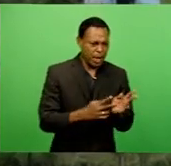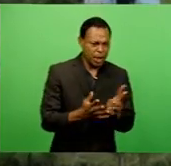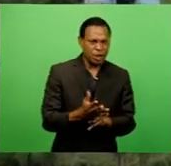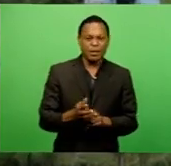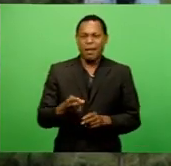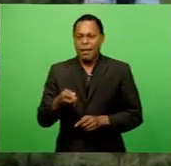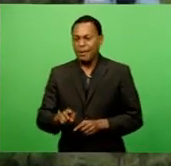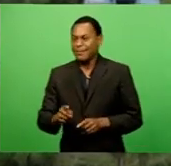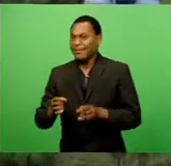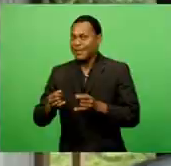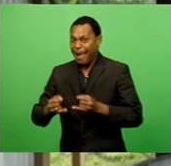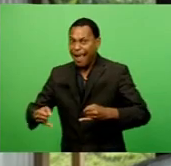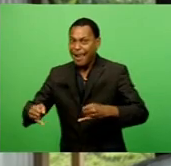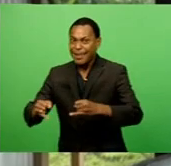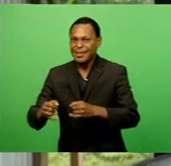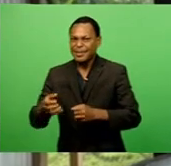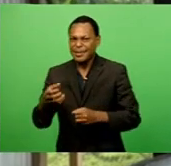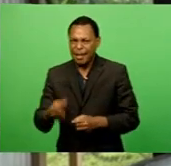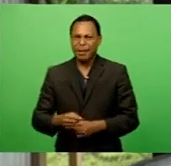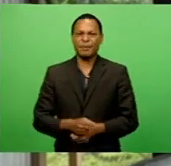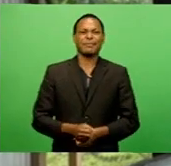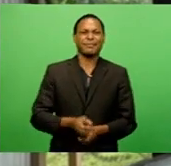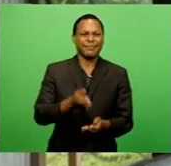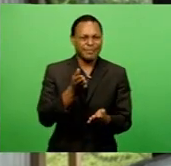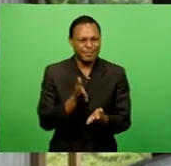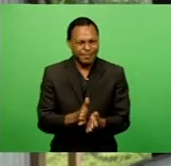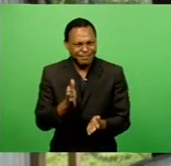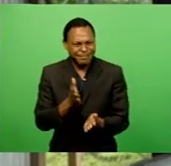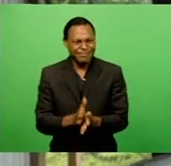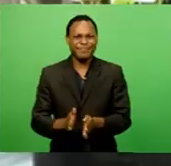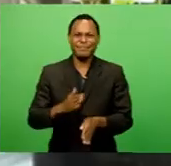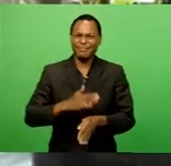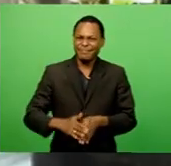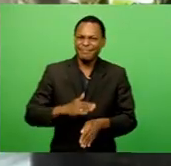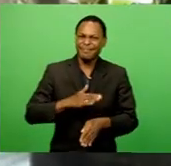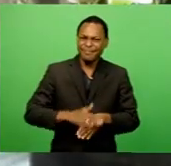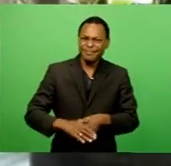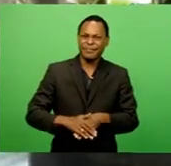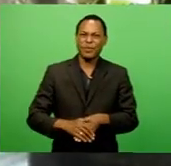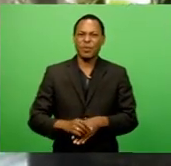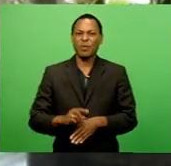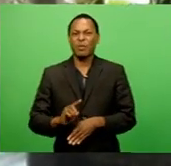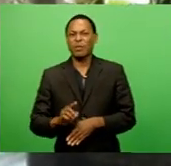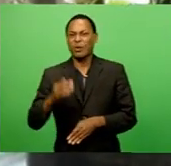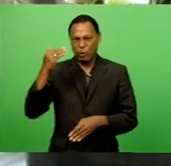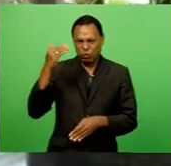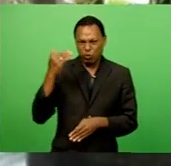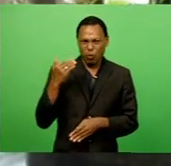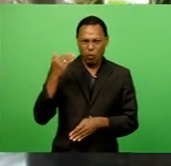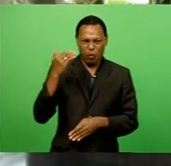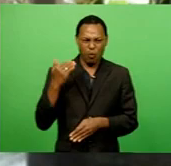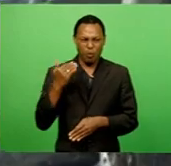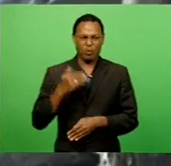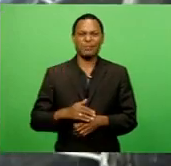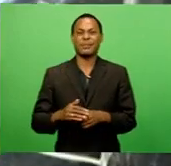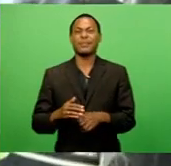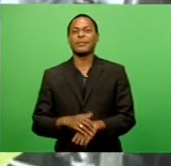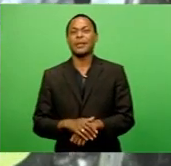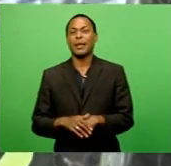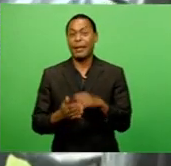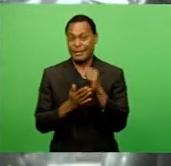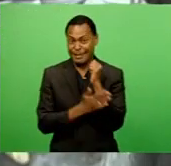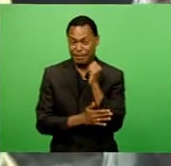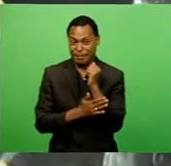steady source of staple foods like dalo, cassava and yams, there was always a shortage of nutritional foods available to